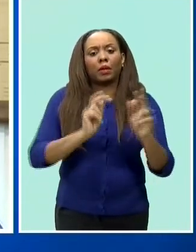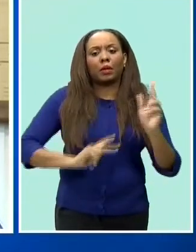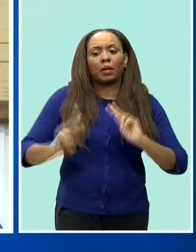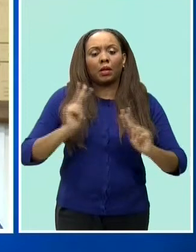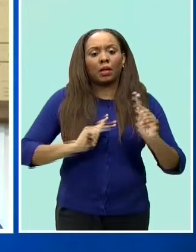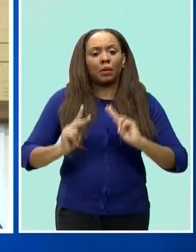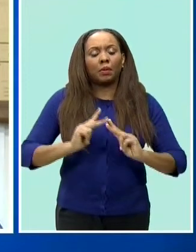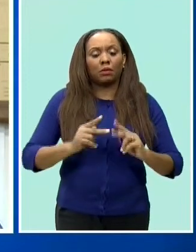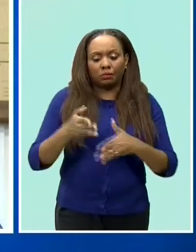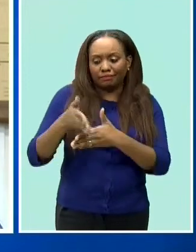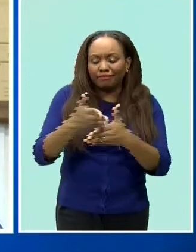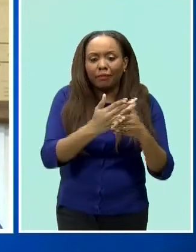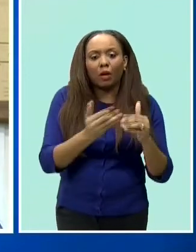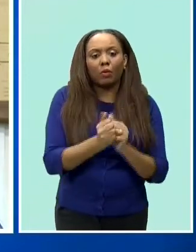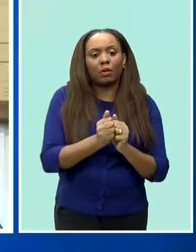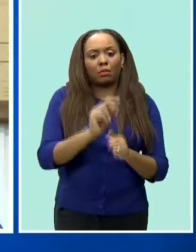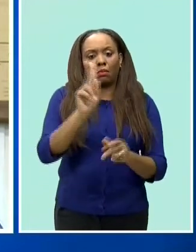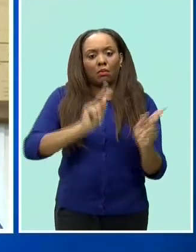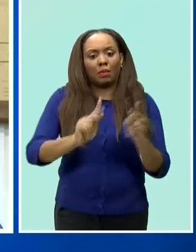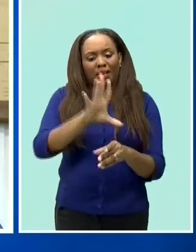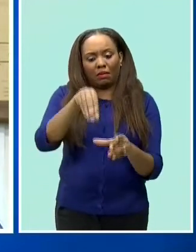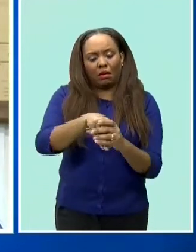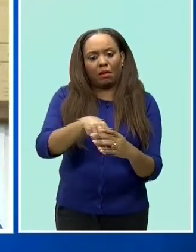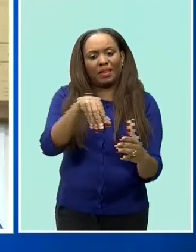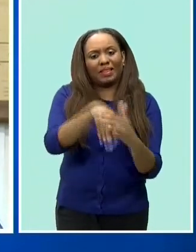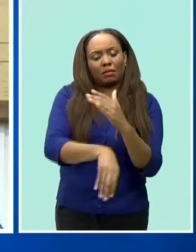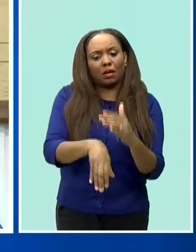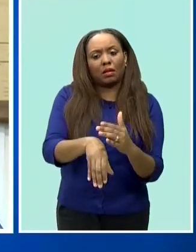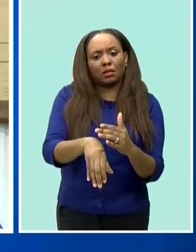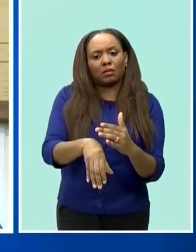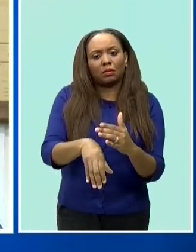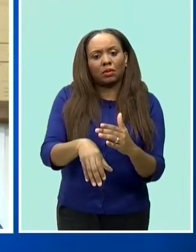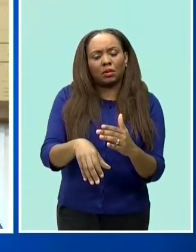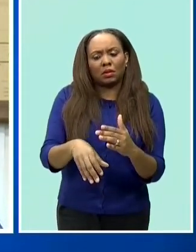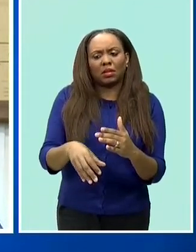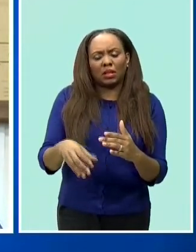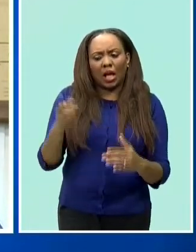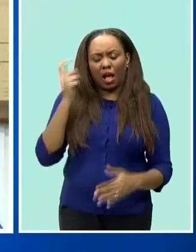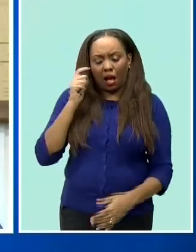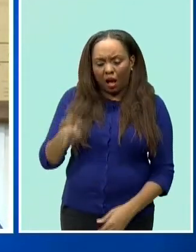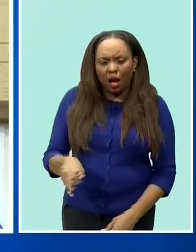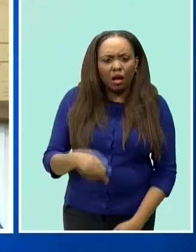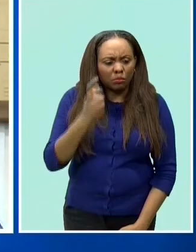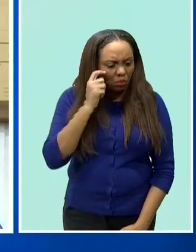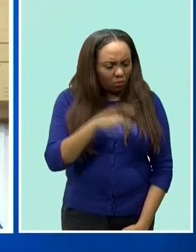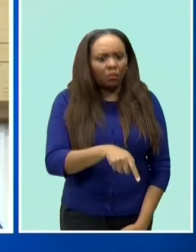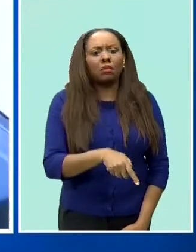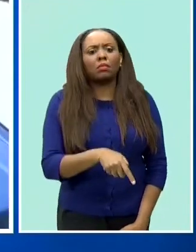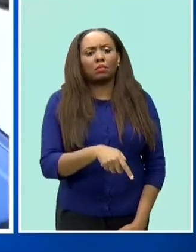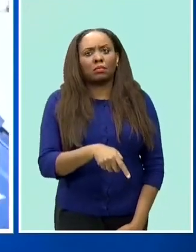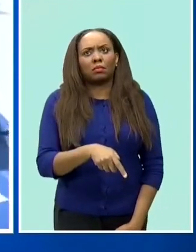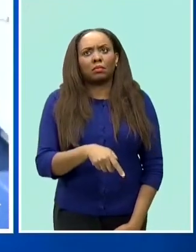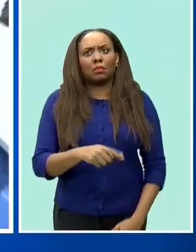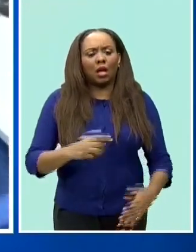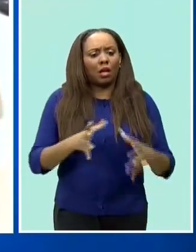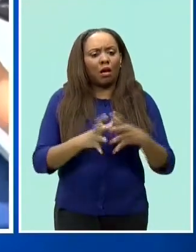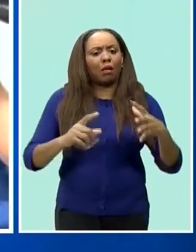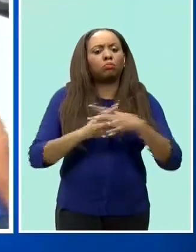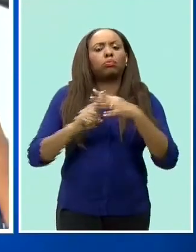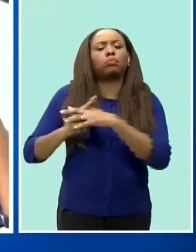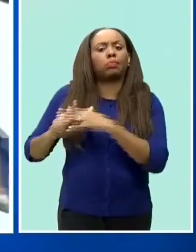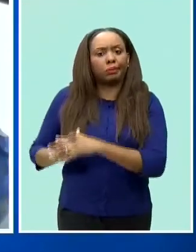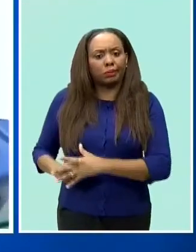Unit and the other stakeholders, the central bank, about some of the suspicious activity we've been seeing in the sector. There has also